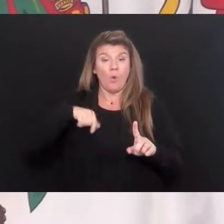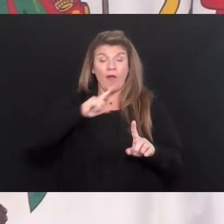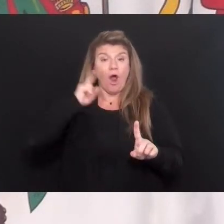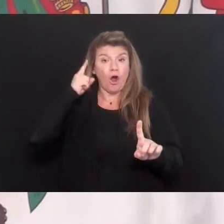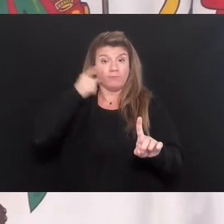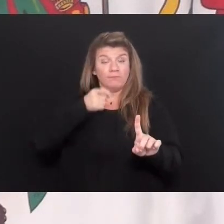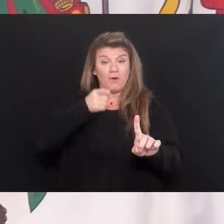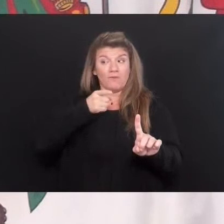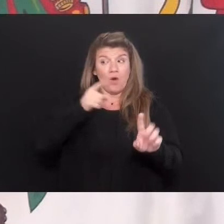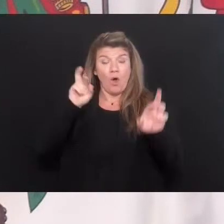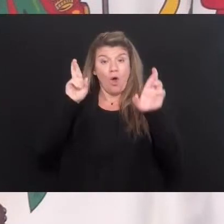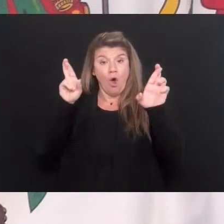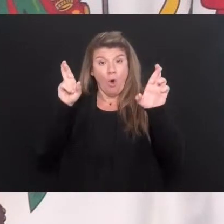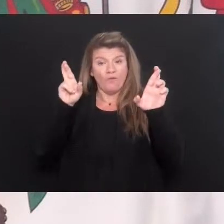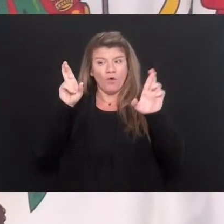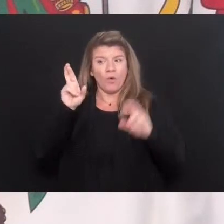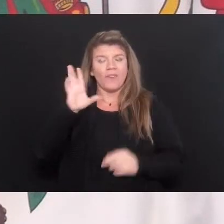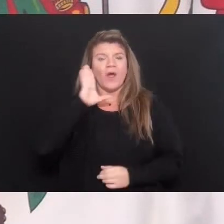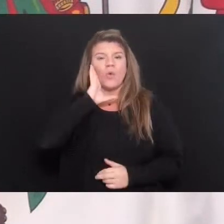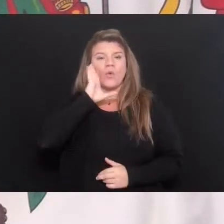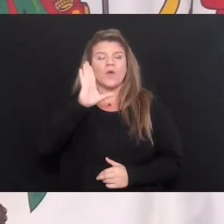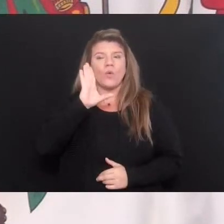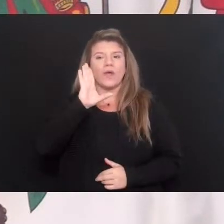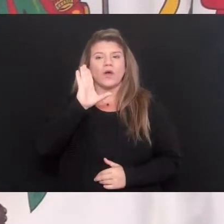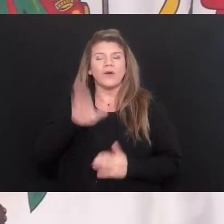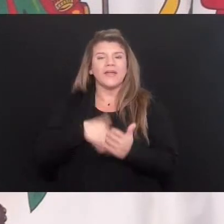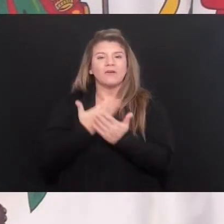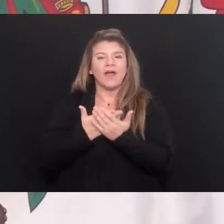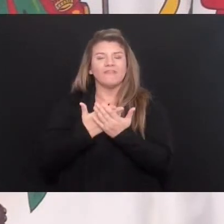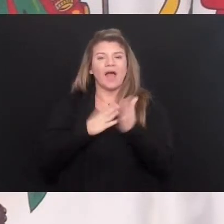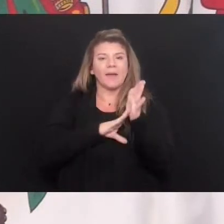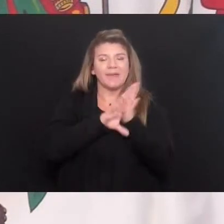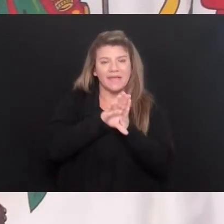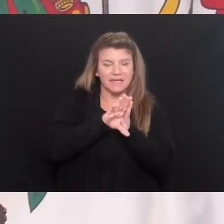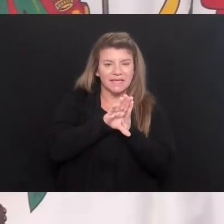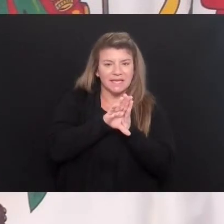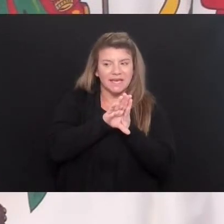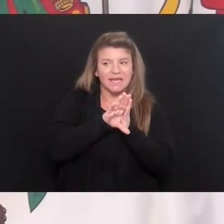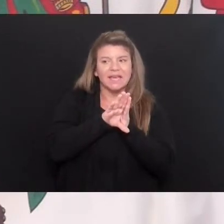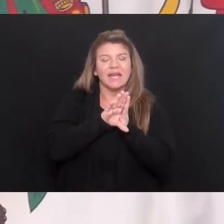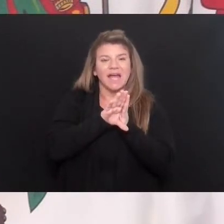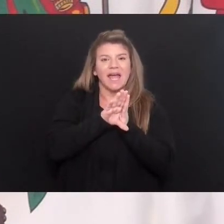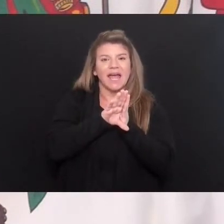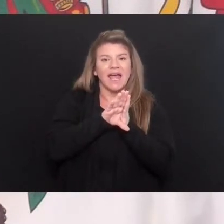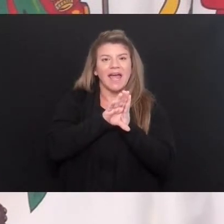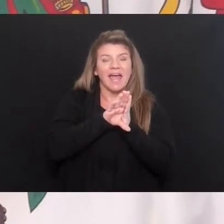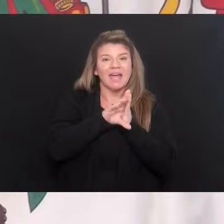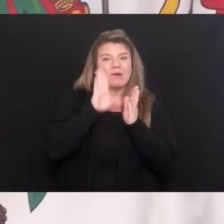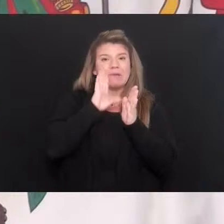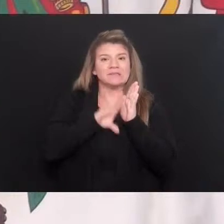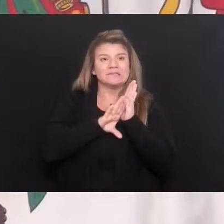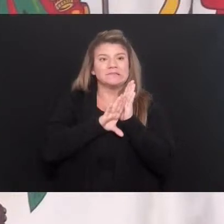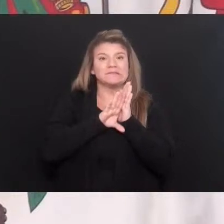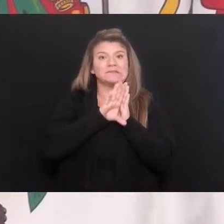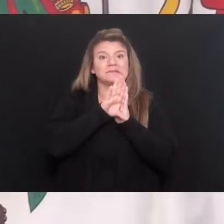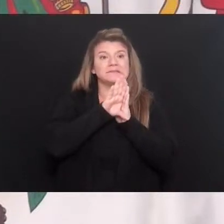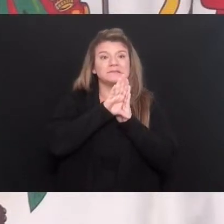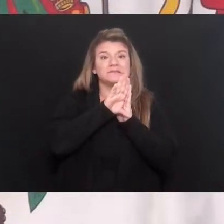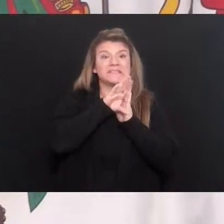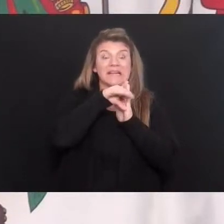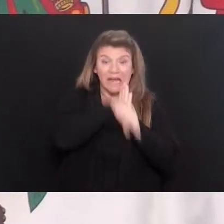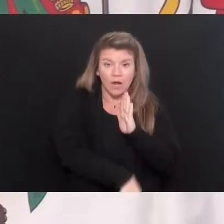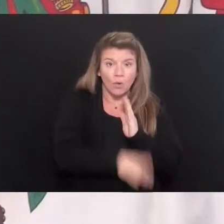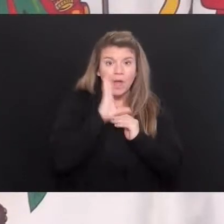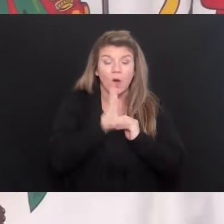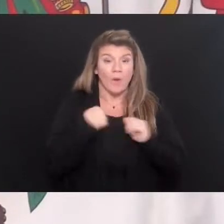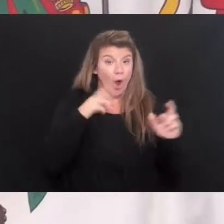to happen is we're going to reach a peak and then we're going to turn the other way. But we're not there yet, are